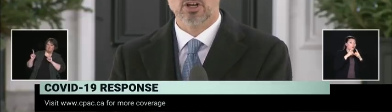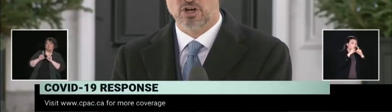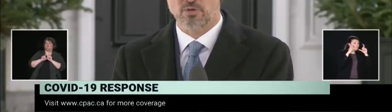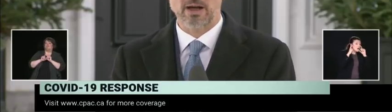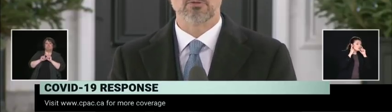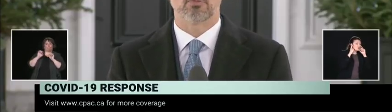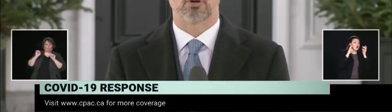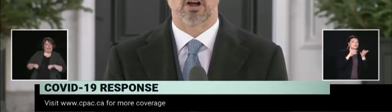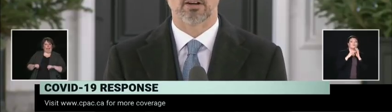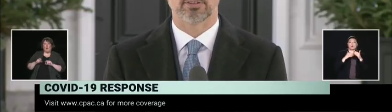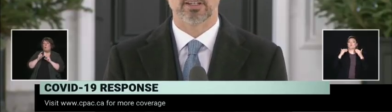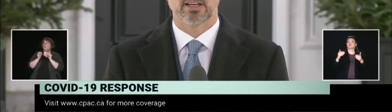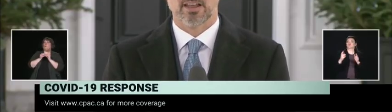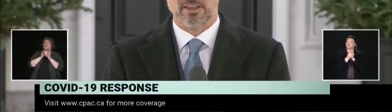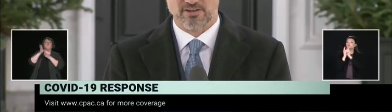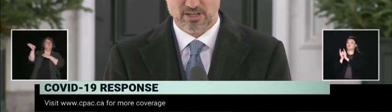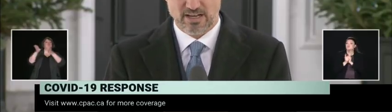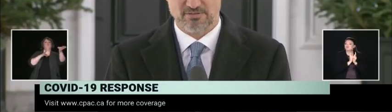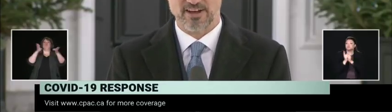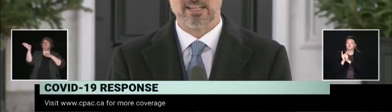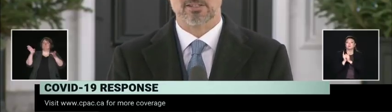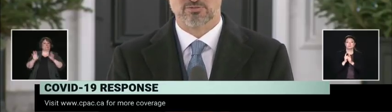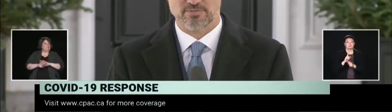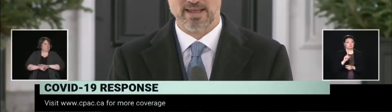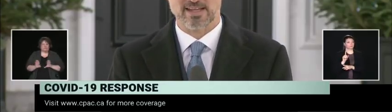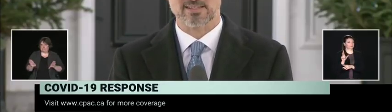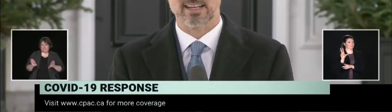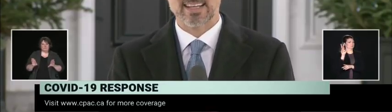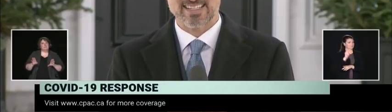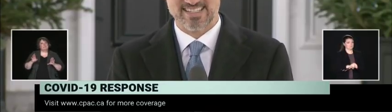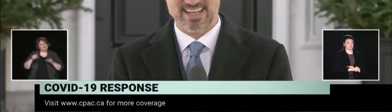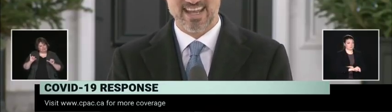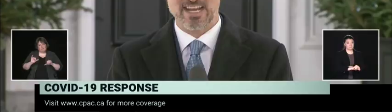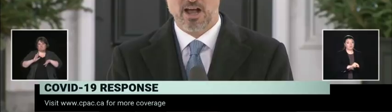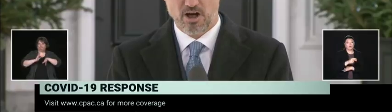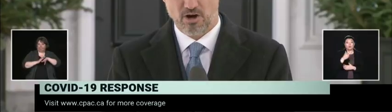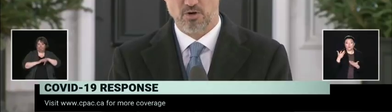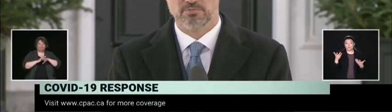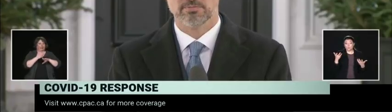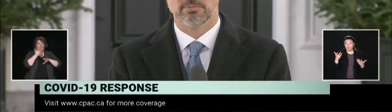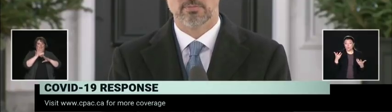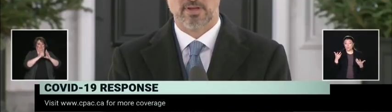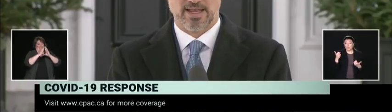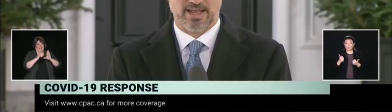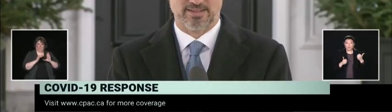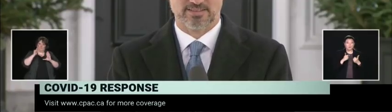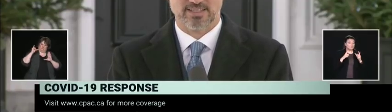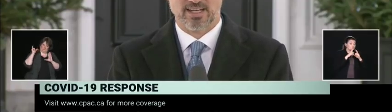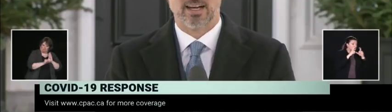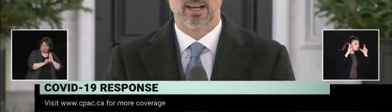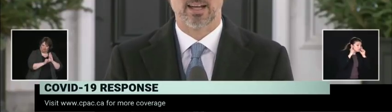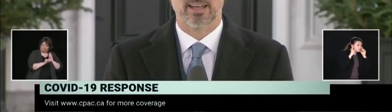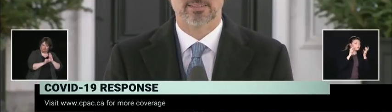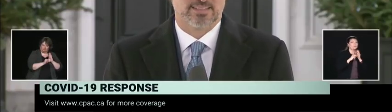can go out more often. The advice remains: stay home